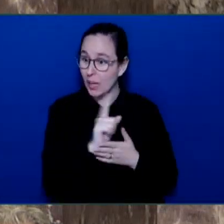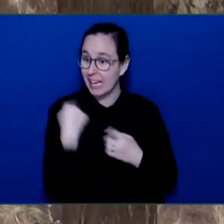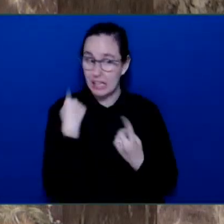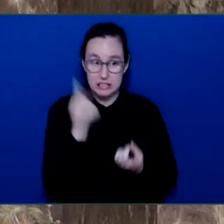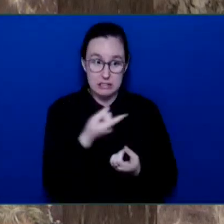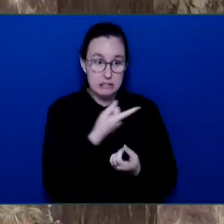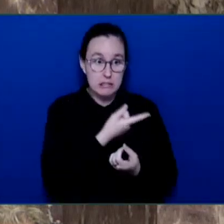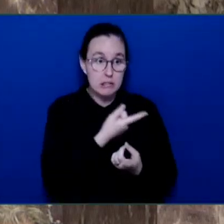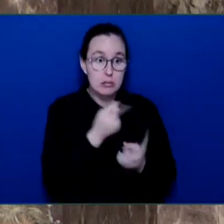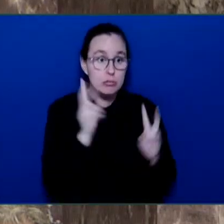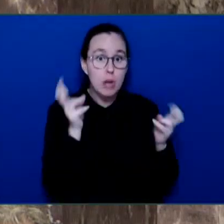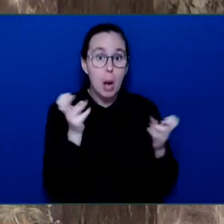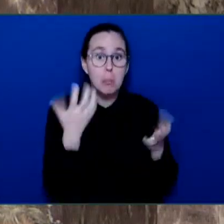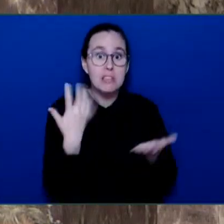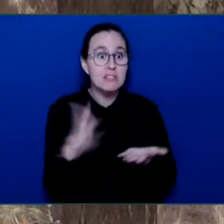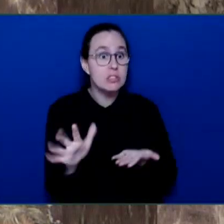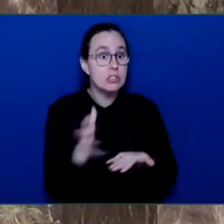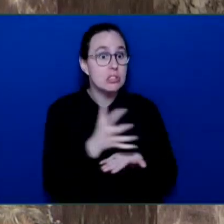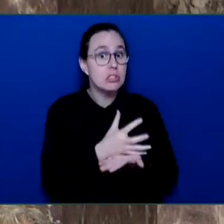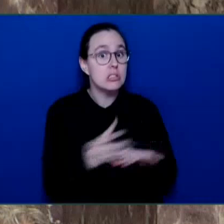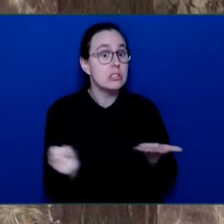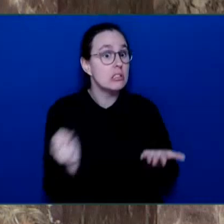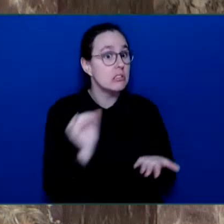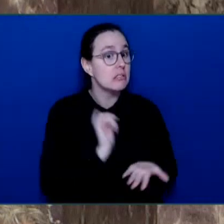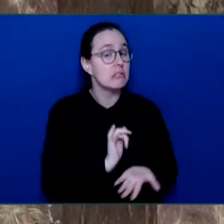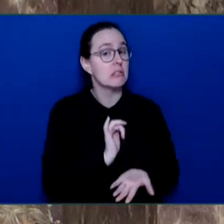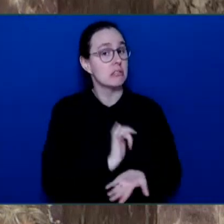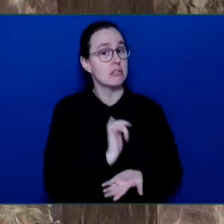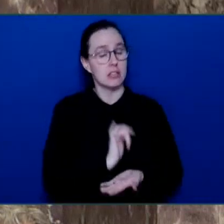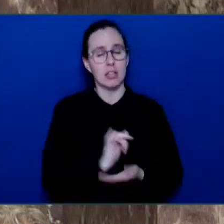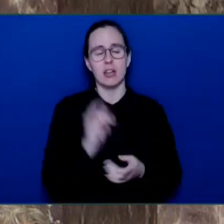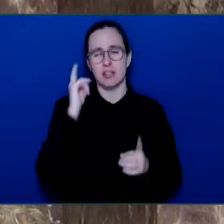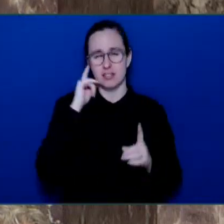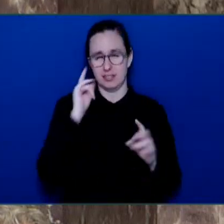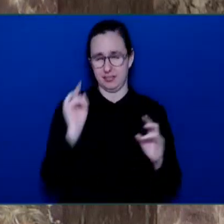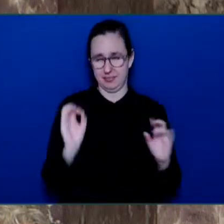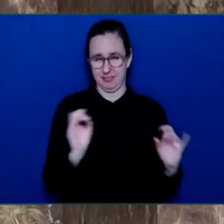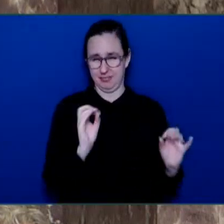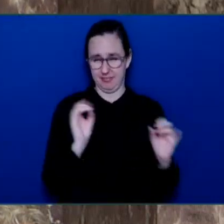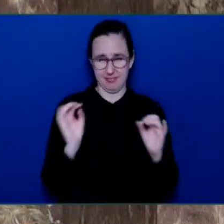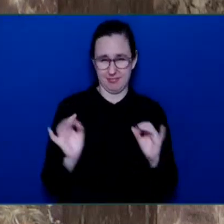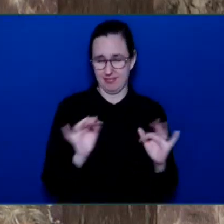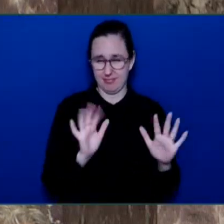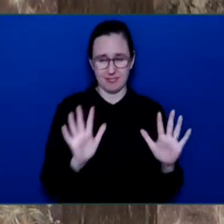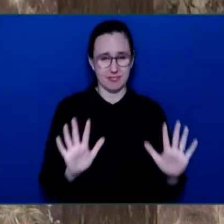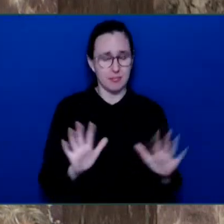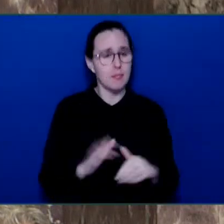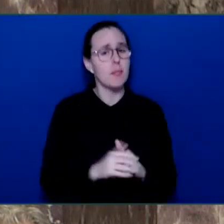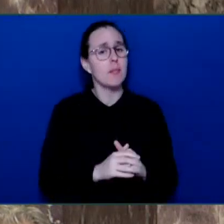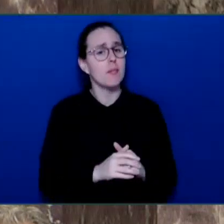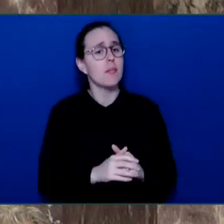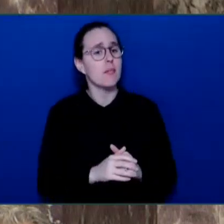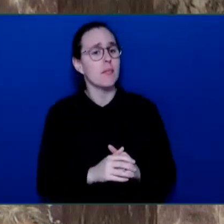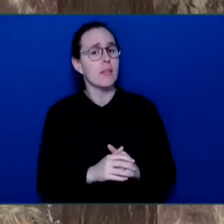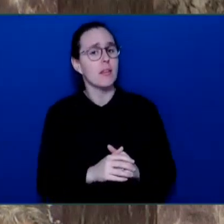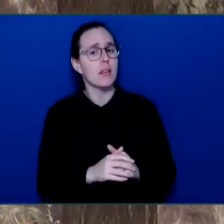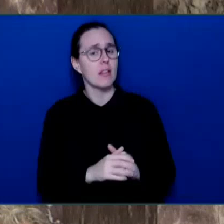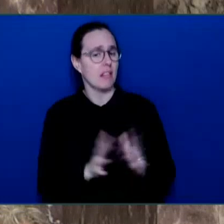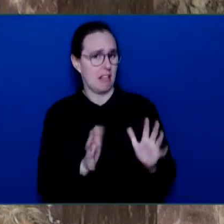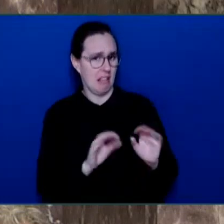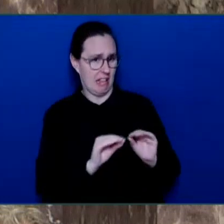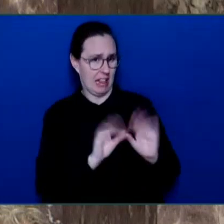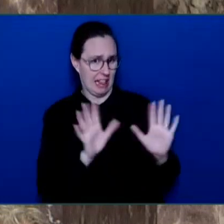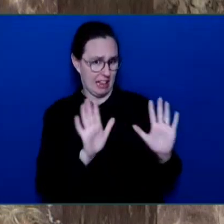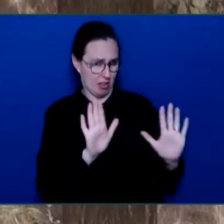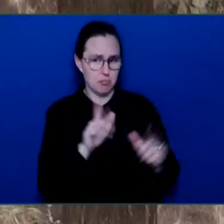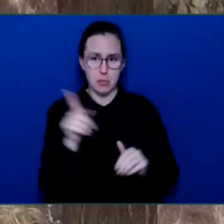Member, that's enough. Let me be clear here. The Premier's never rented his property out for Airbnb. Never